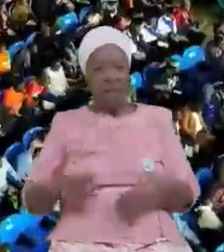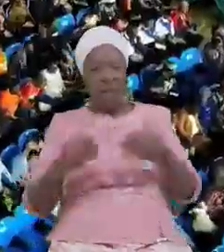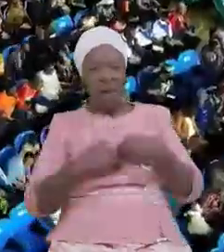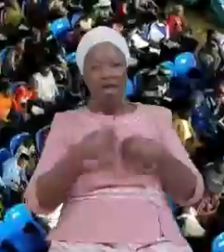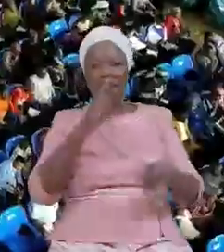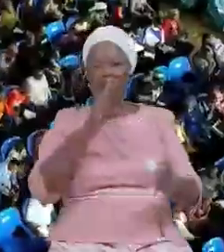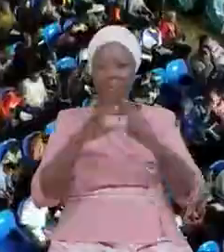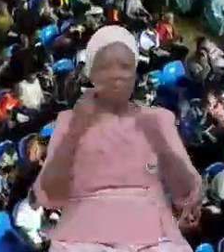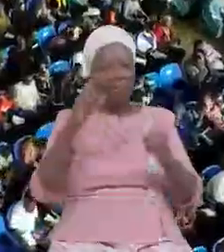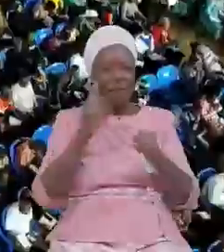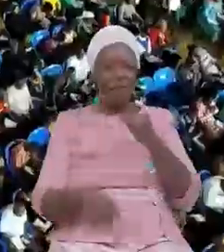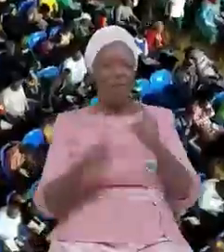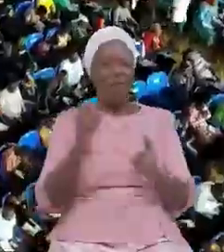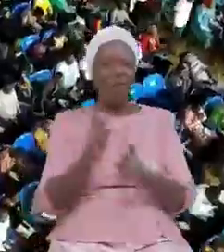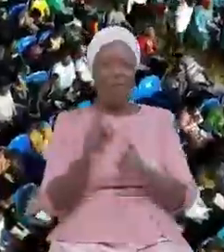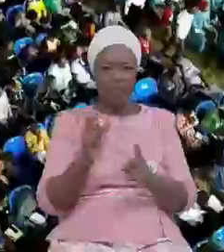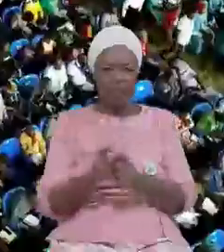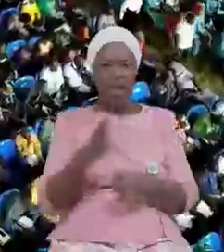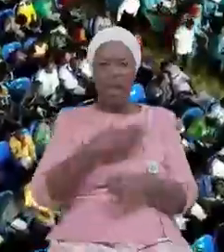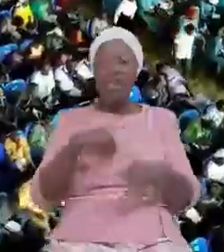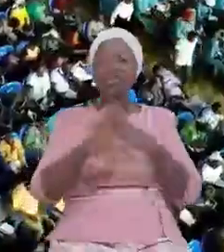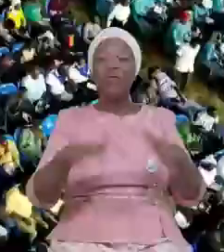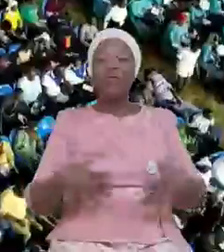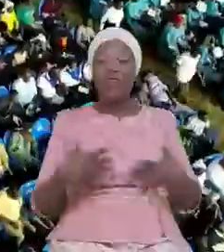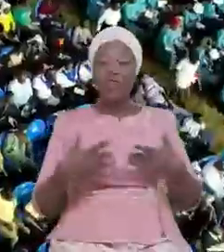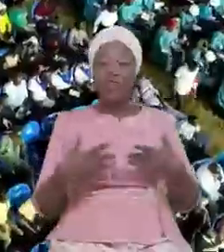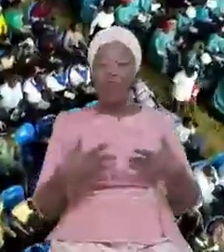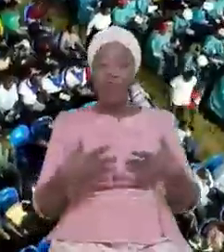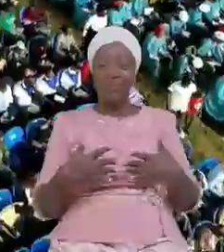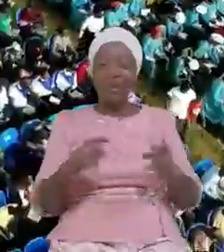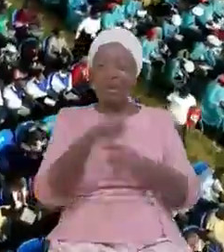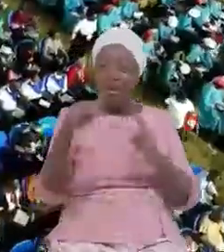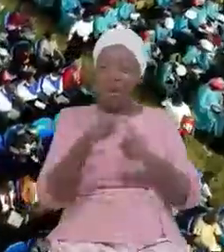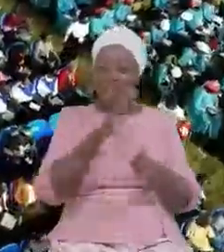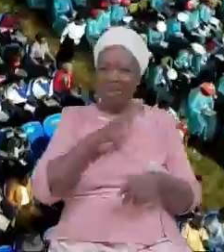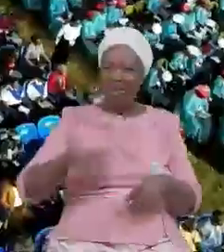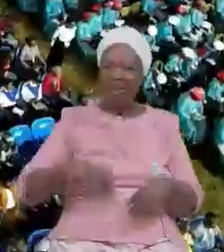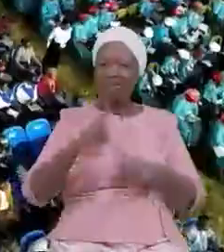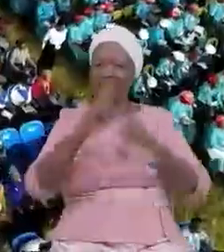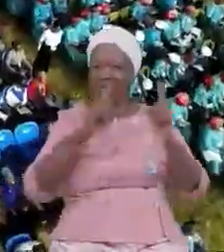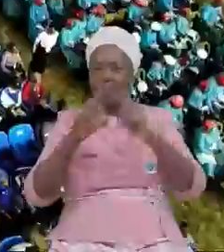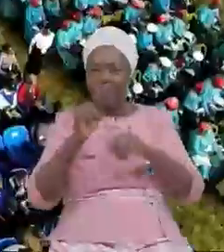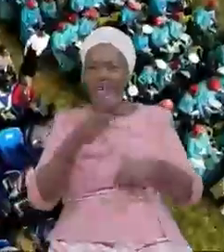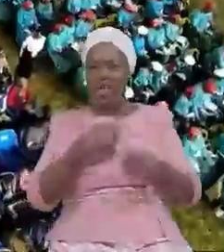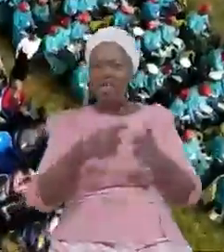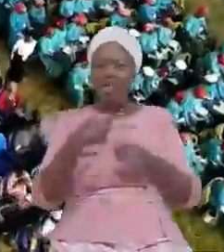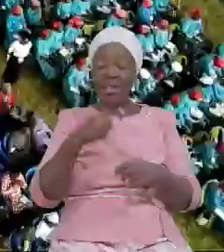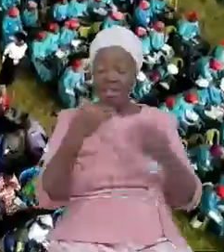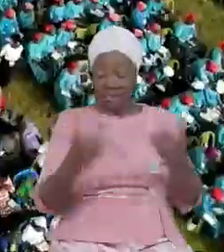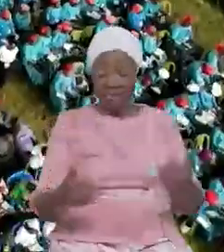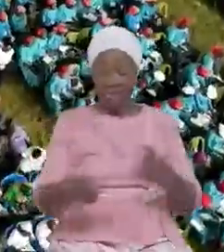the final word. And in your life, when Christ speaks and he says, today